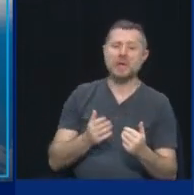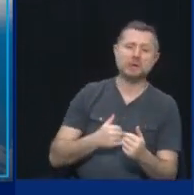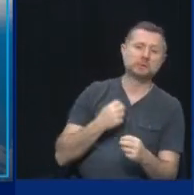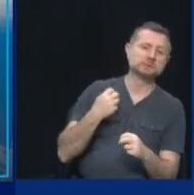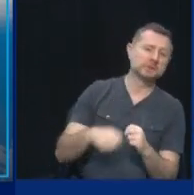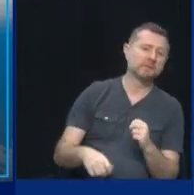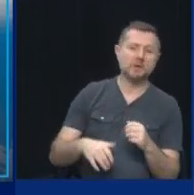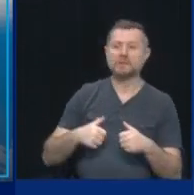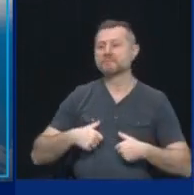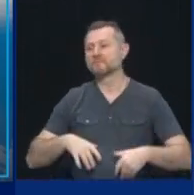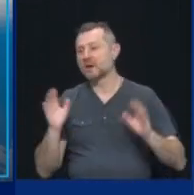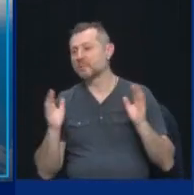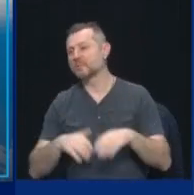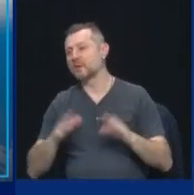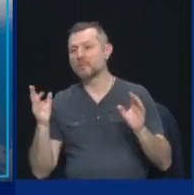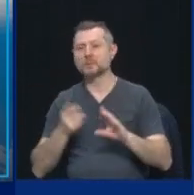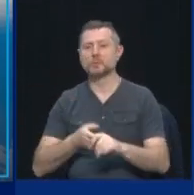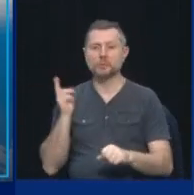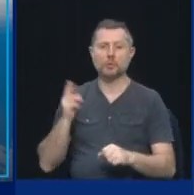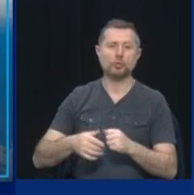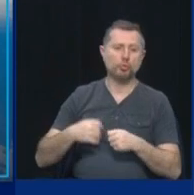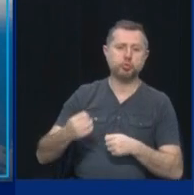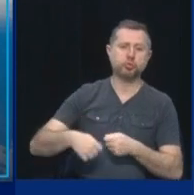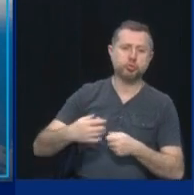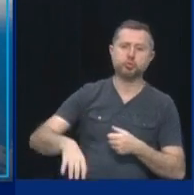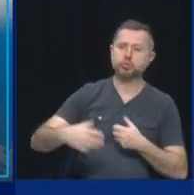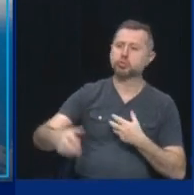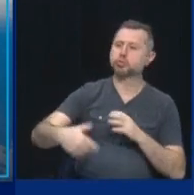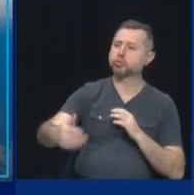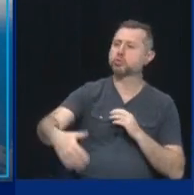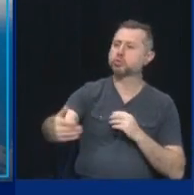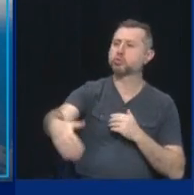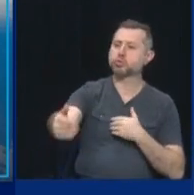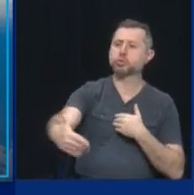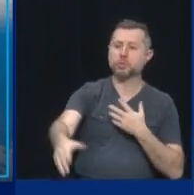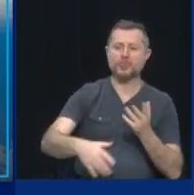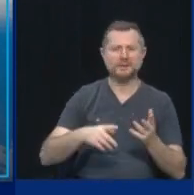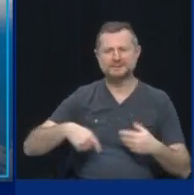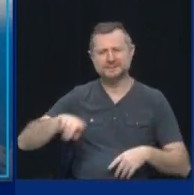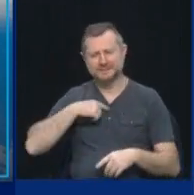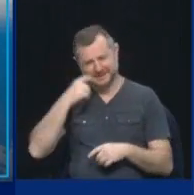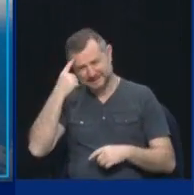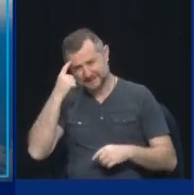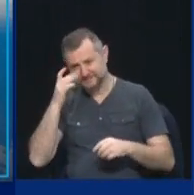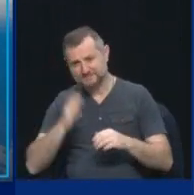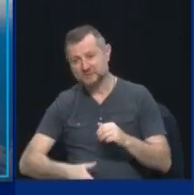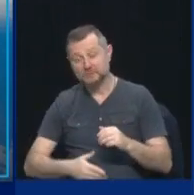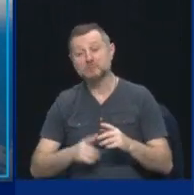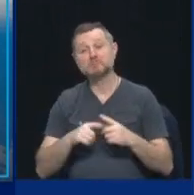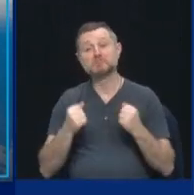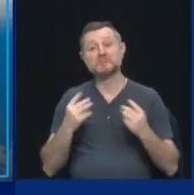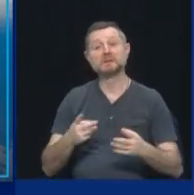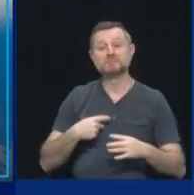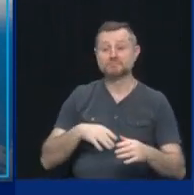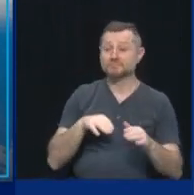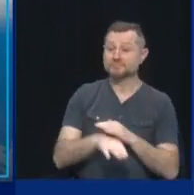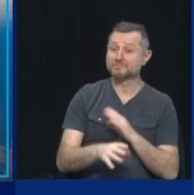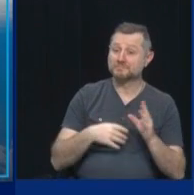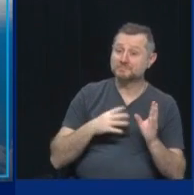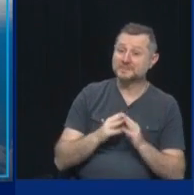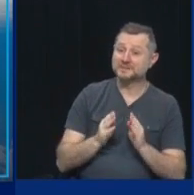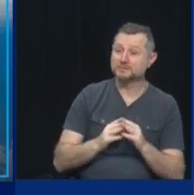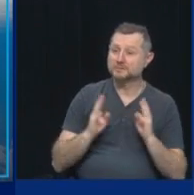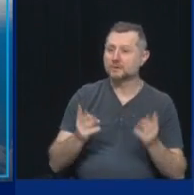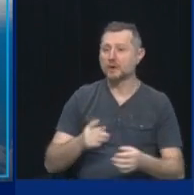goes on forever. But nobody even thinks about completion. I'll walk into meetings on government projects and I'll say, when do